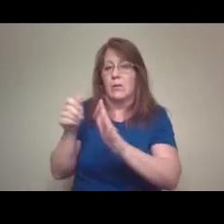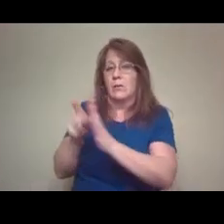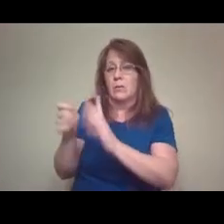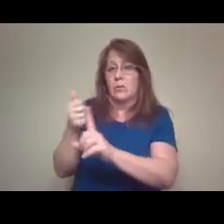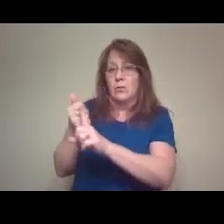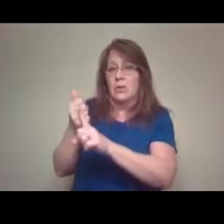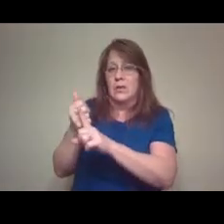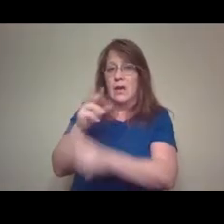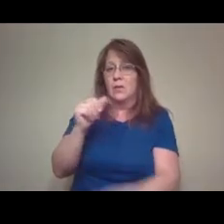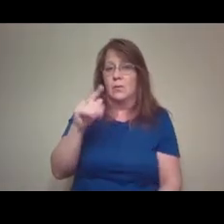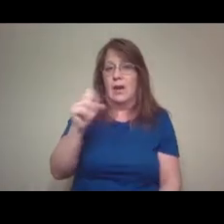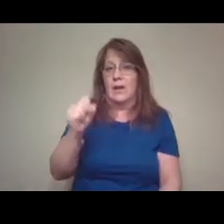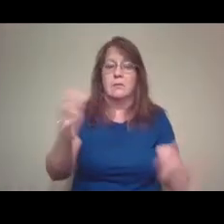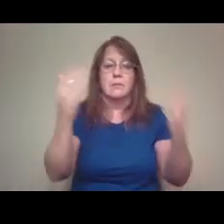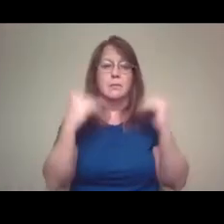slide, please.